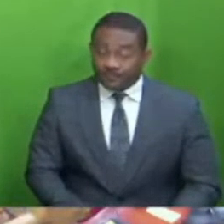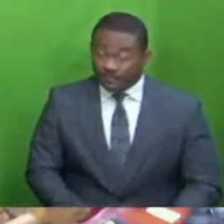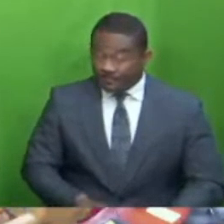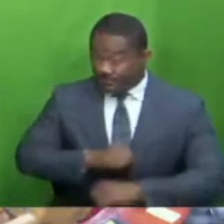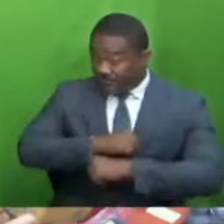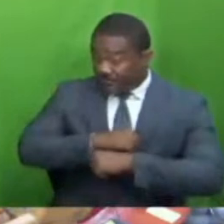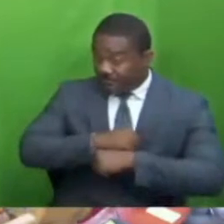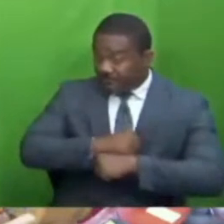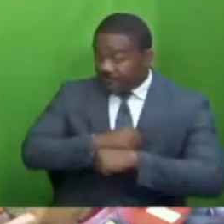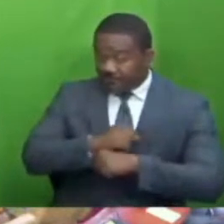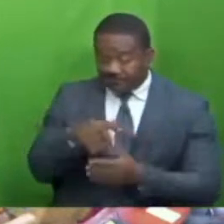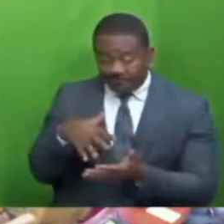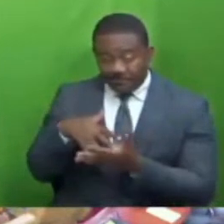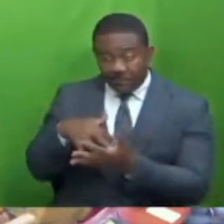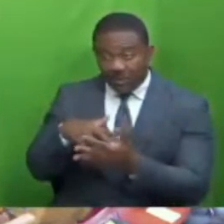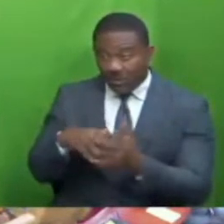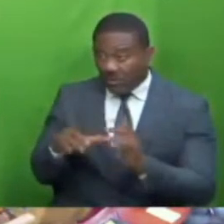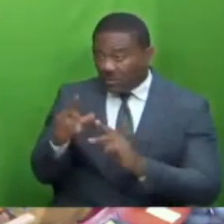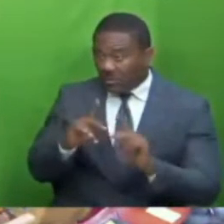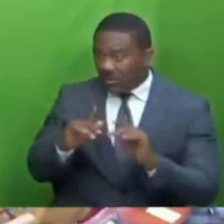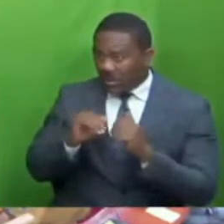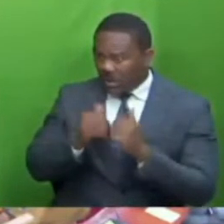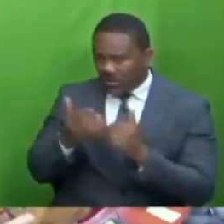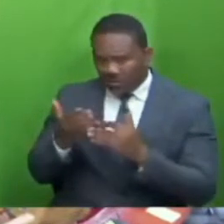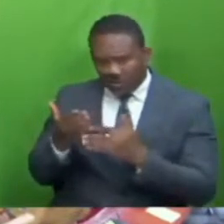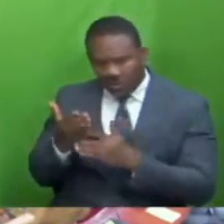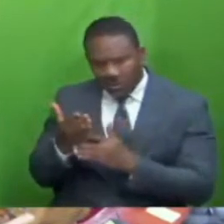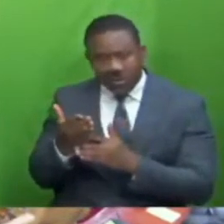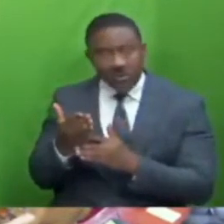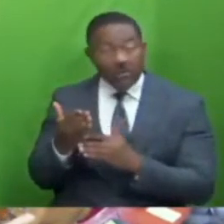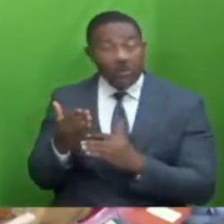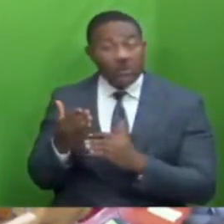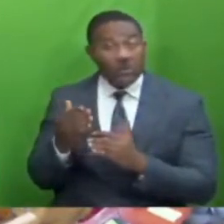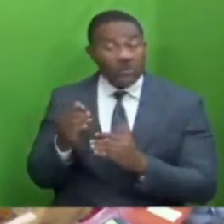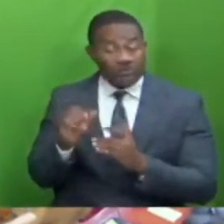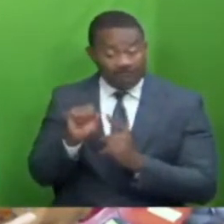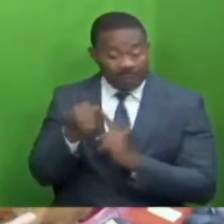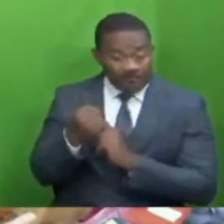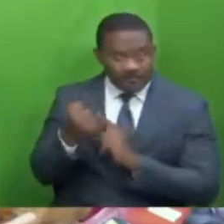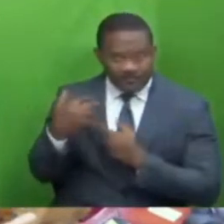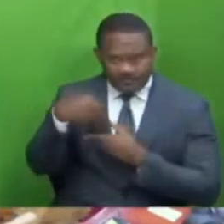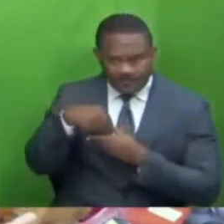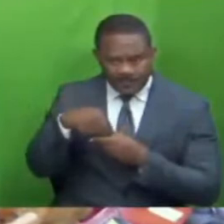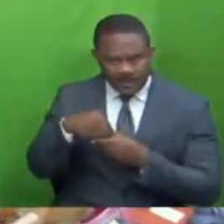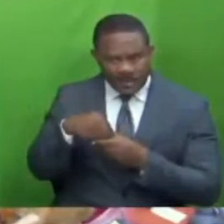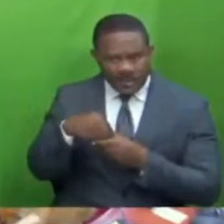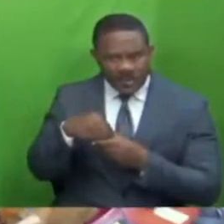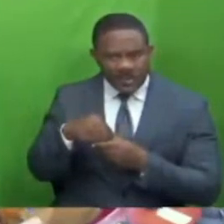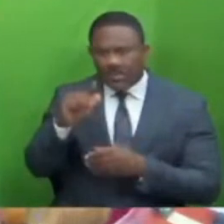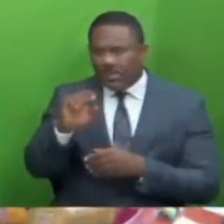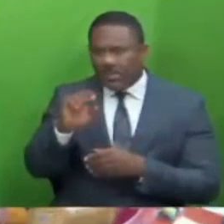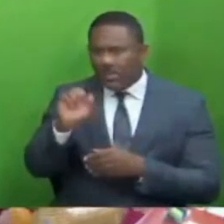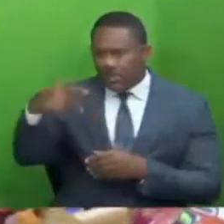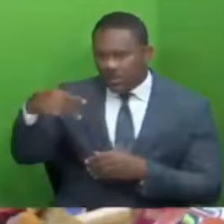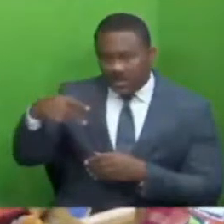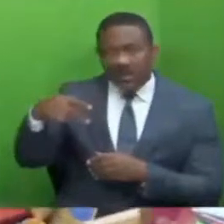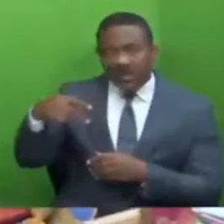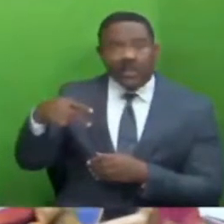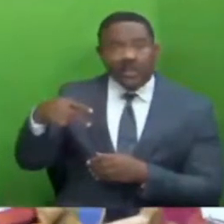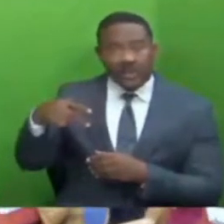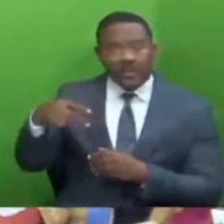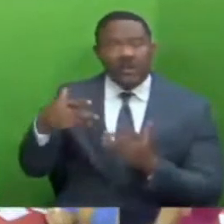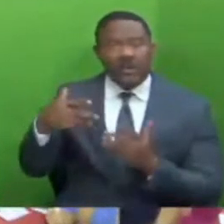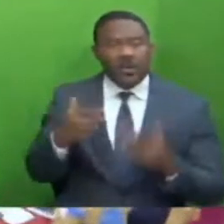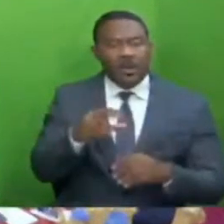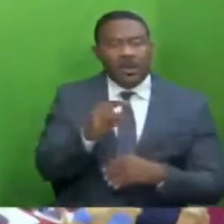the vulnerable through enhancement of existing social protection programs, including the Livelihood Empowerment Against Poverty (LEAP), National